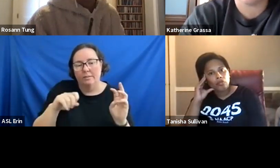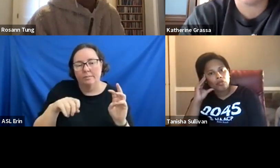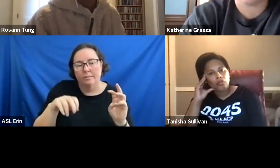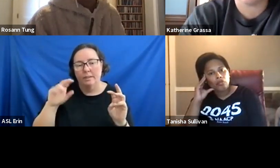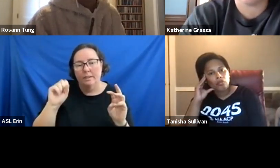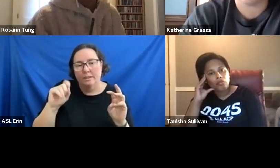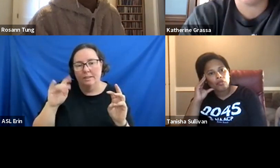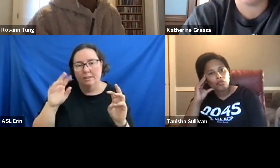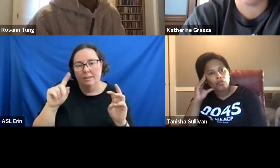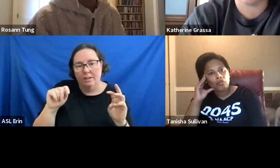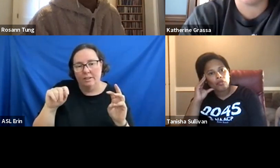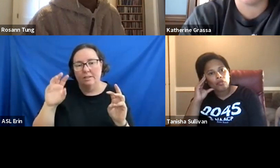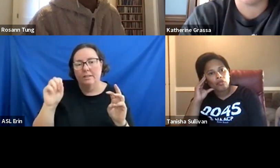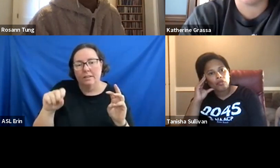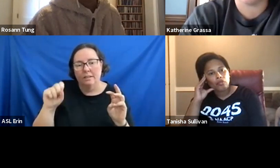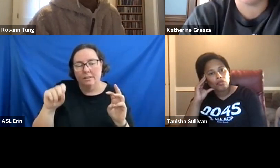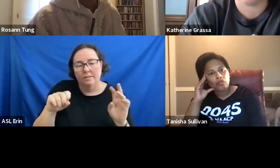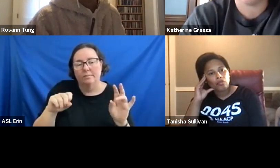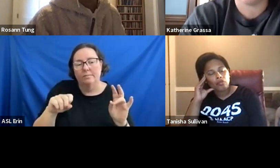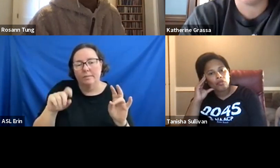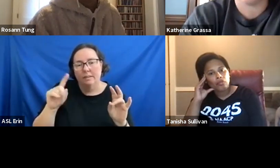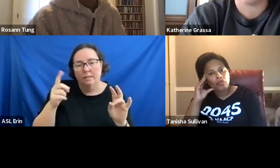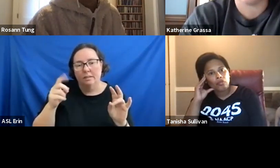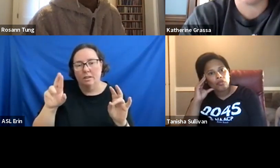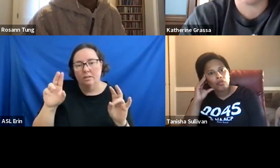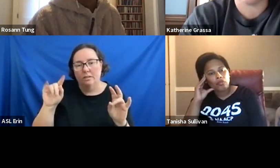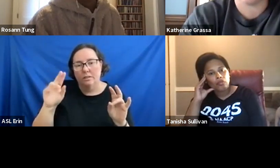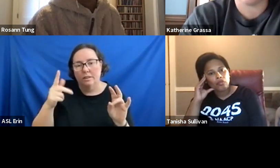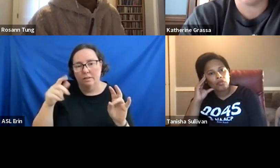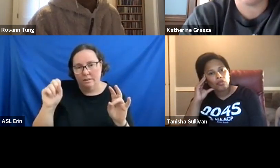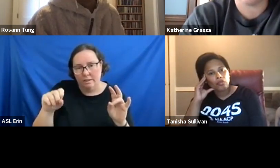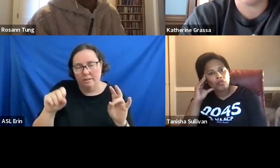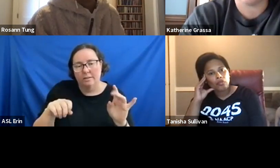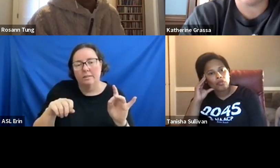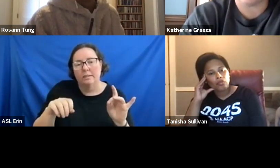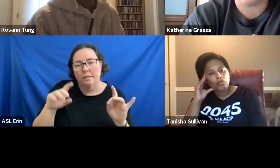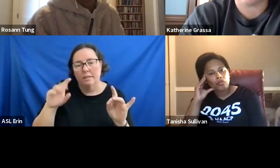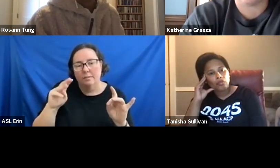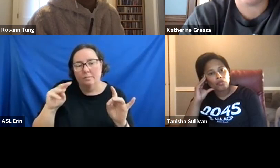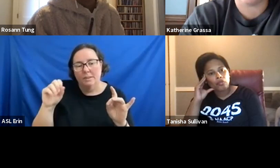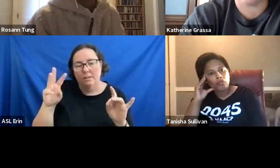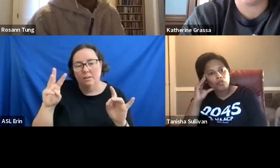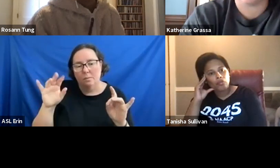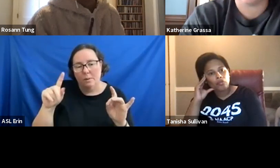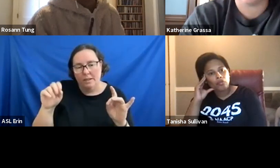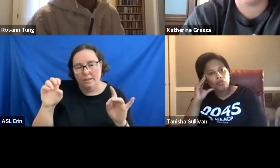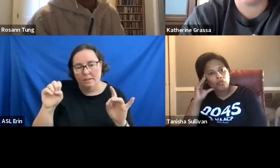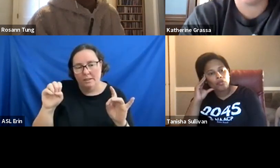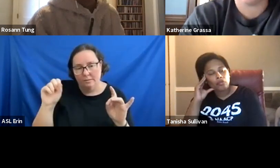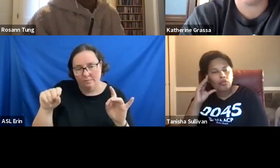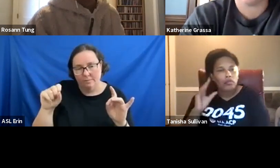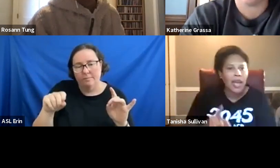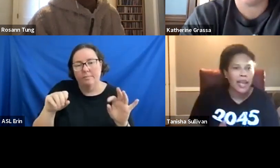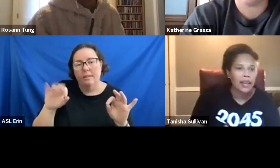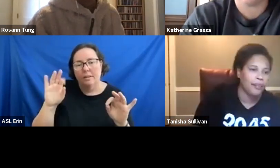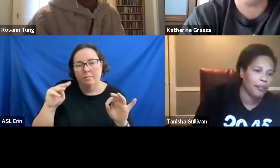Ms. Garrett, Aye. Dr. Tung, Aye. Ms. Wade, Aye. Ms.